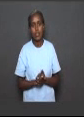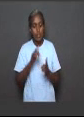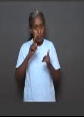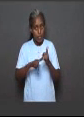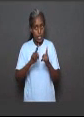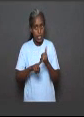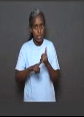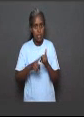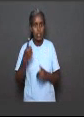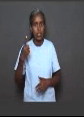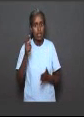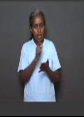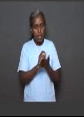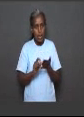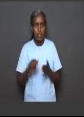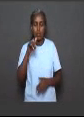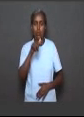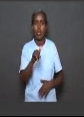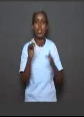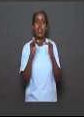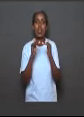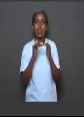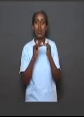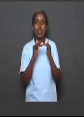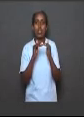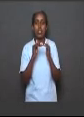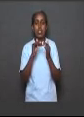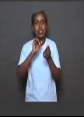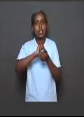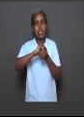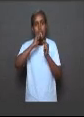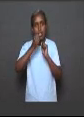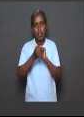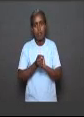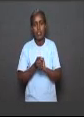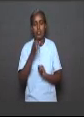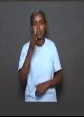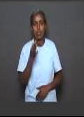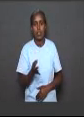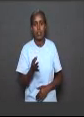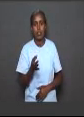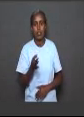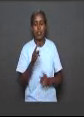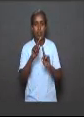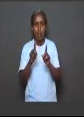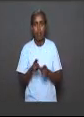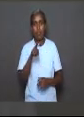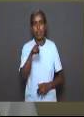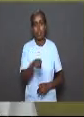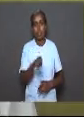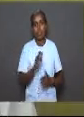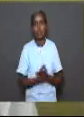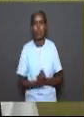Finally, we write that y equals the inverse of f of x.